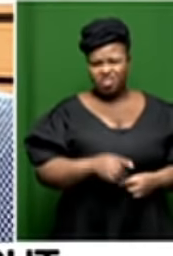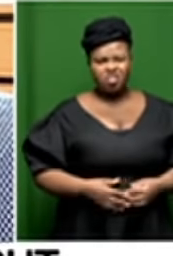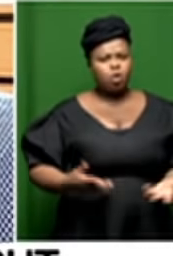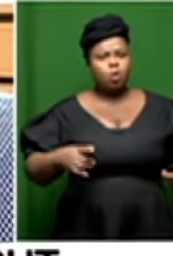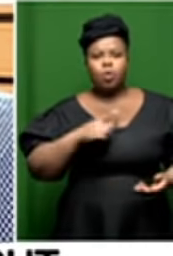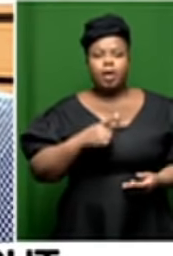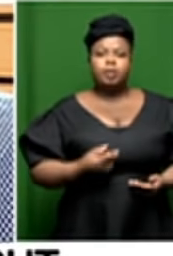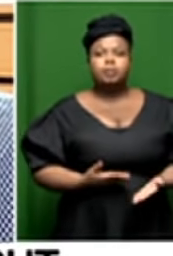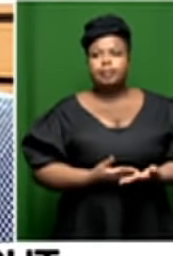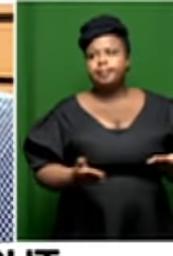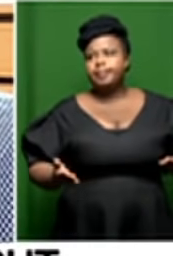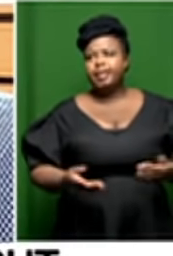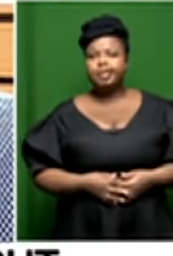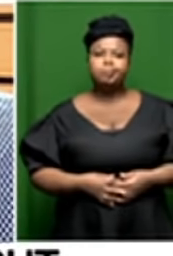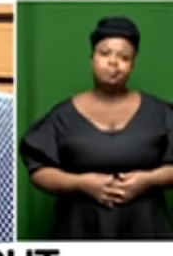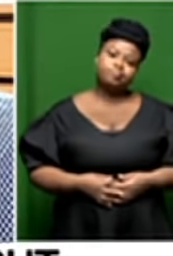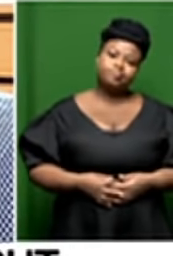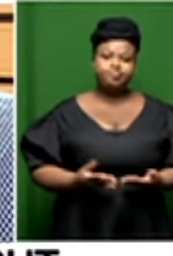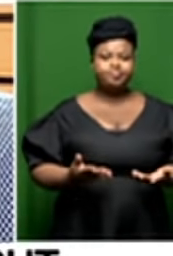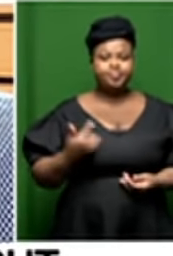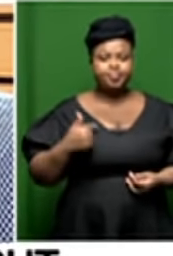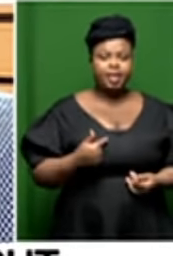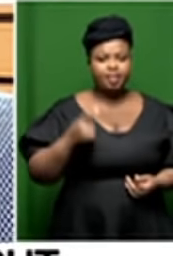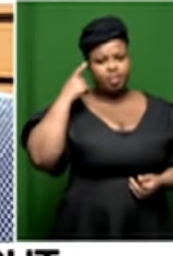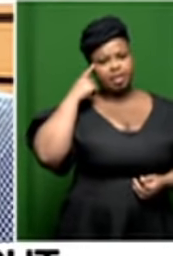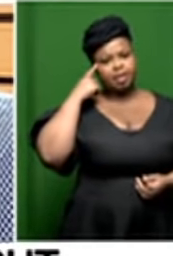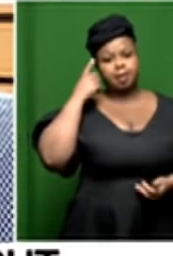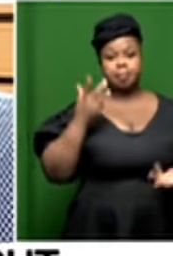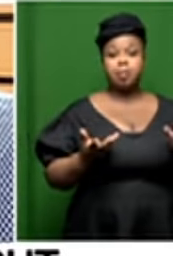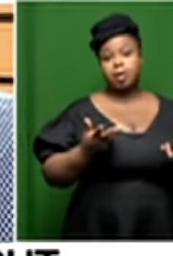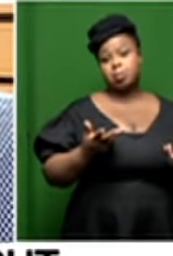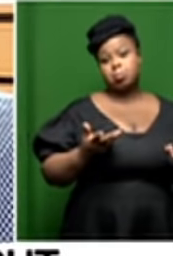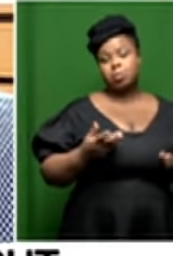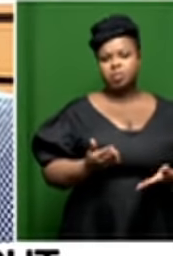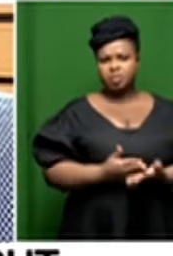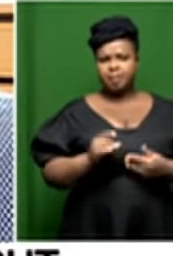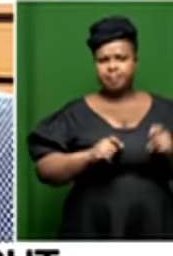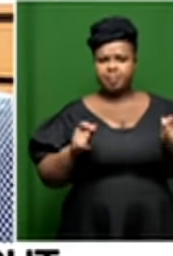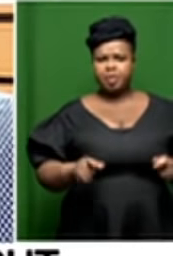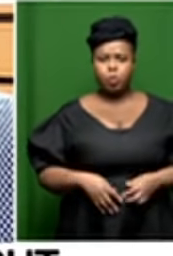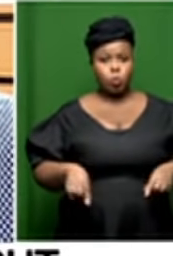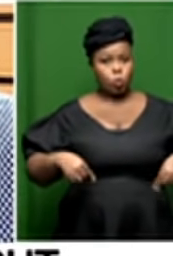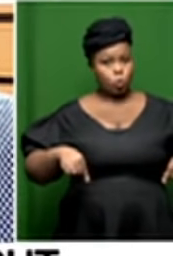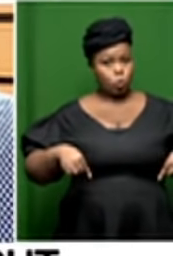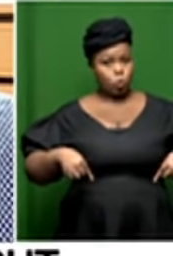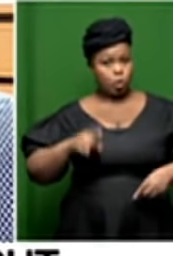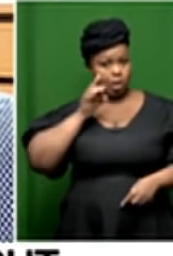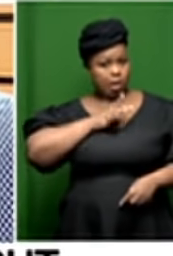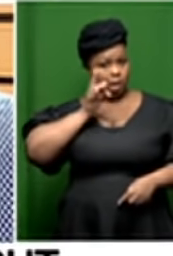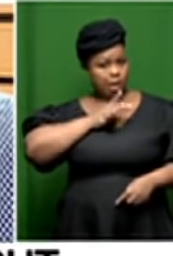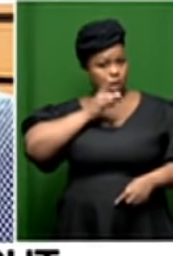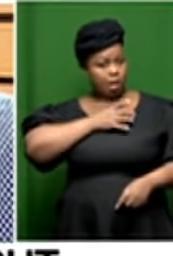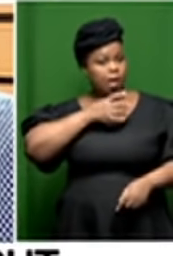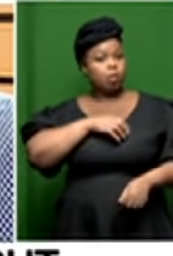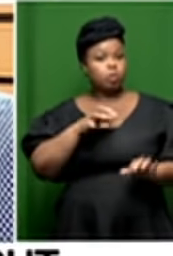that, you know, there's an understanding that obviously there are people out there that are very nervous to be vaccinated,